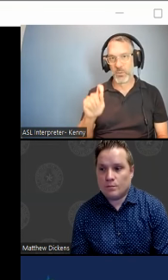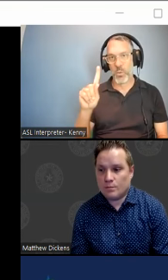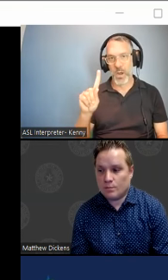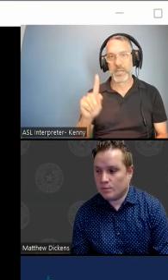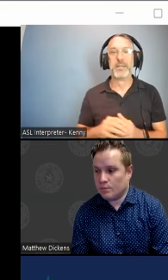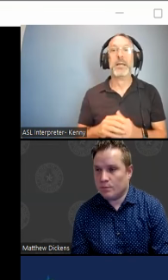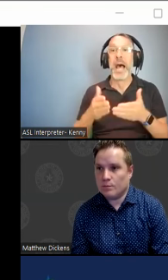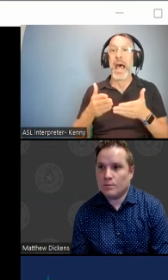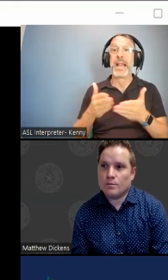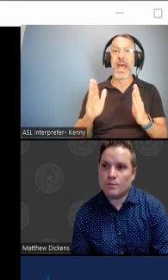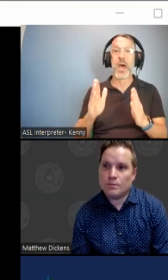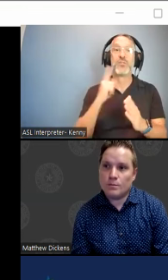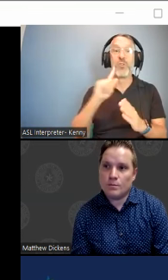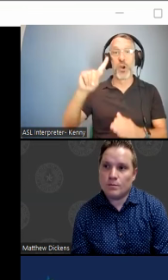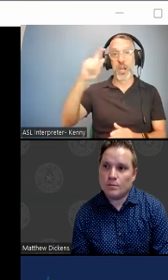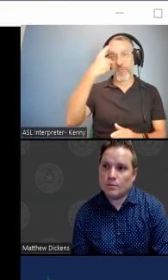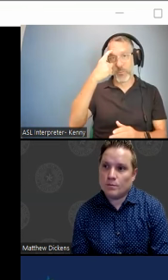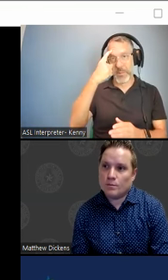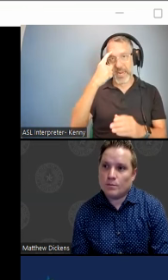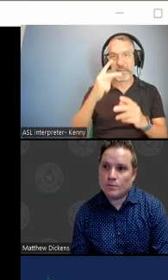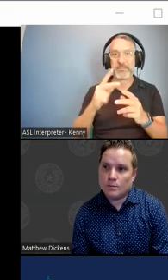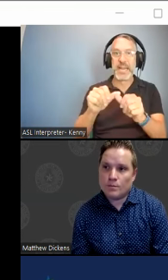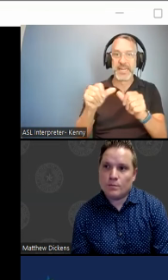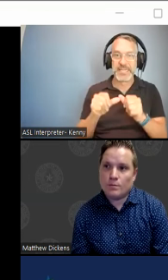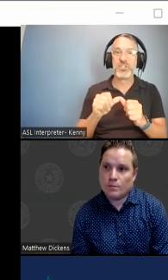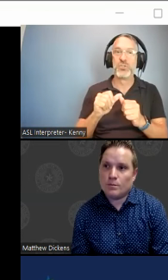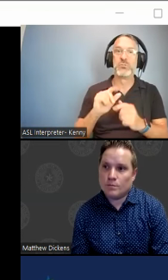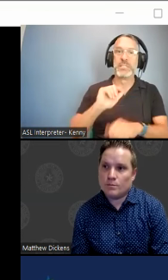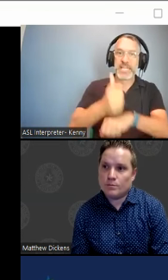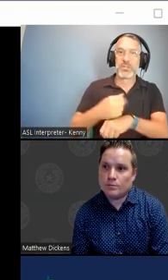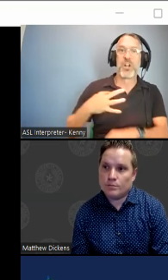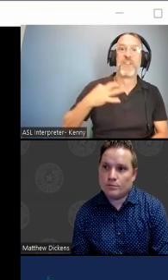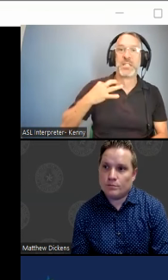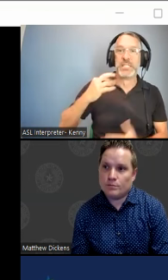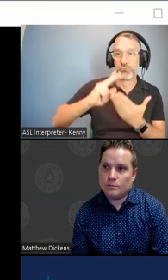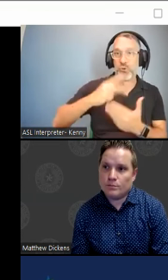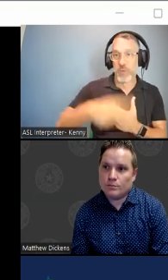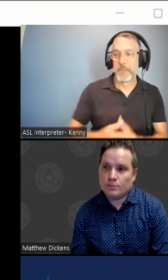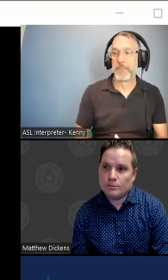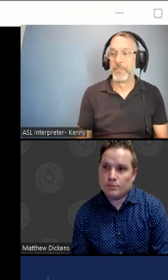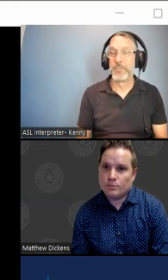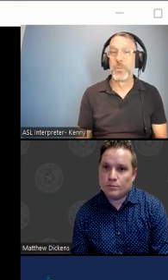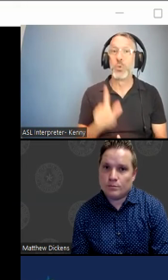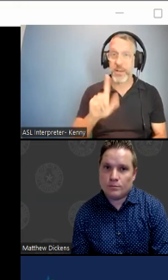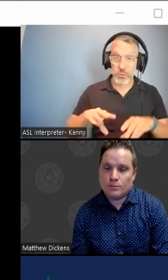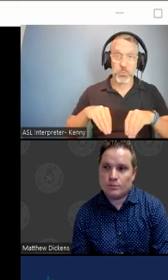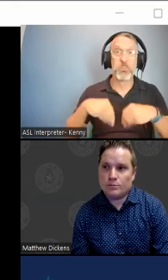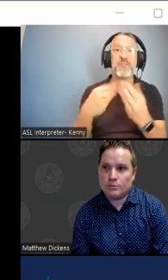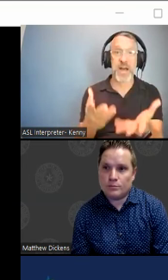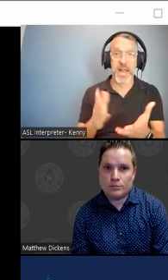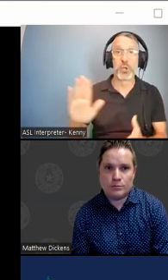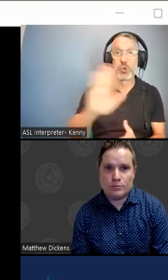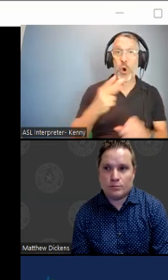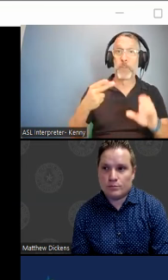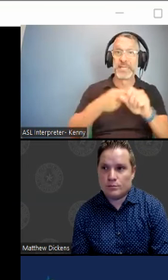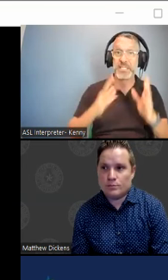681.0101 allows government entities to establish a volunteer program. You have to provide your